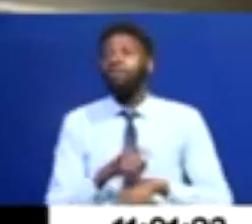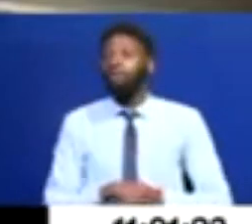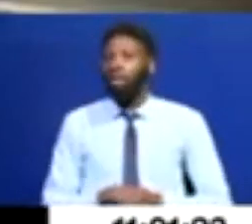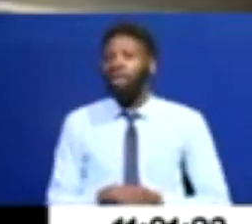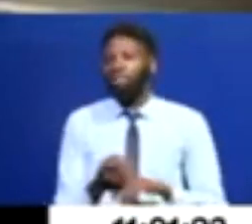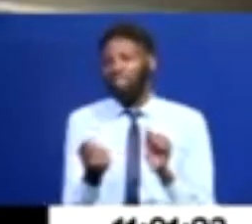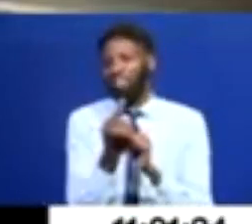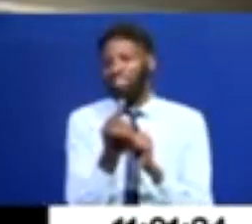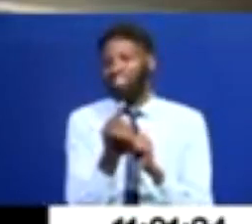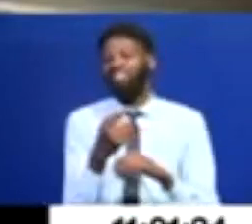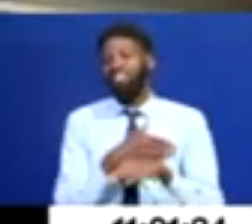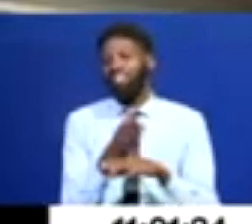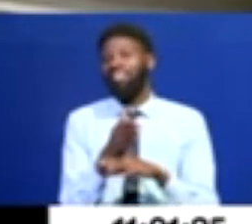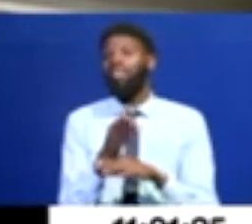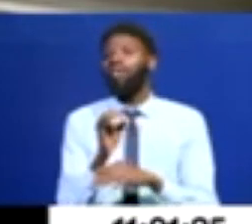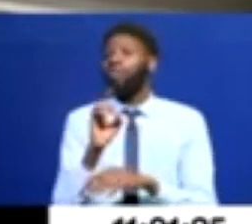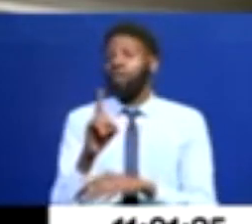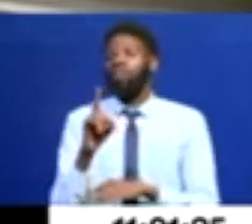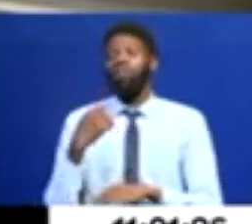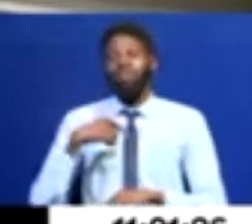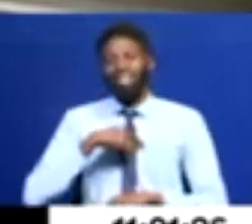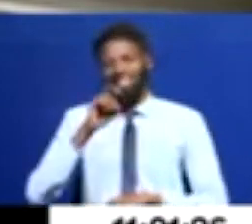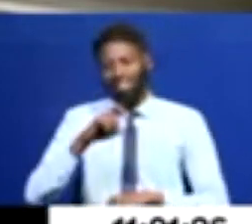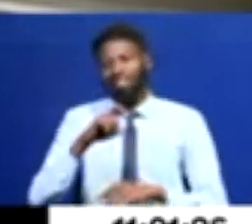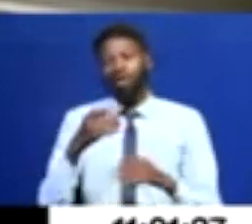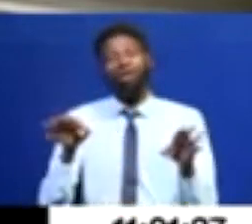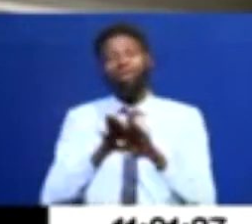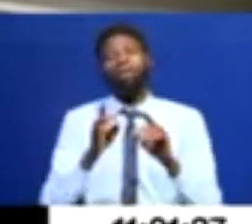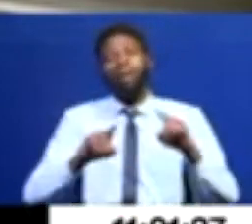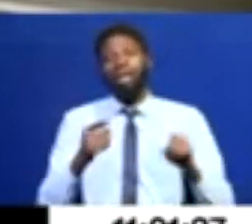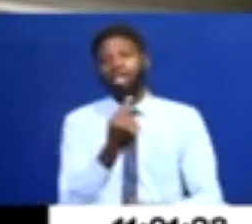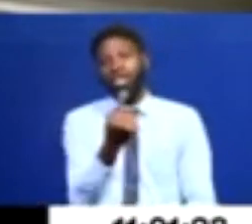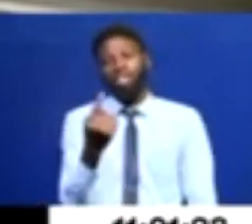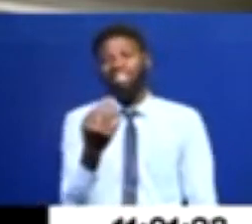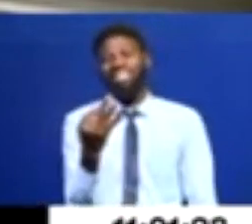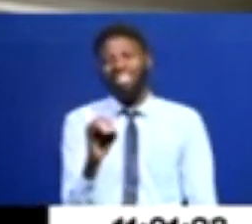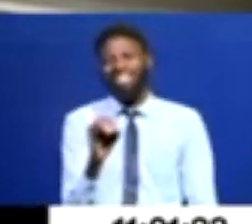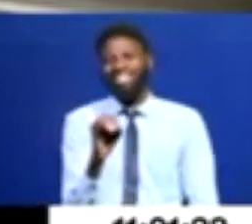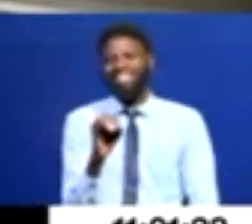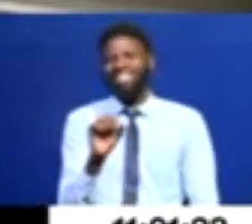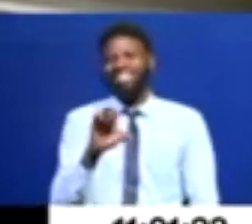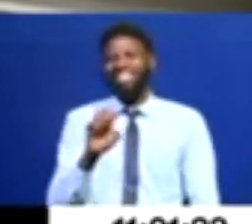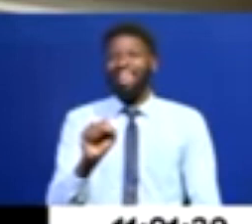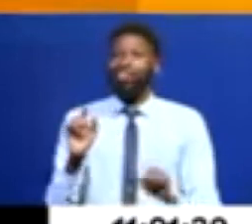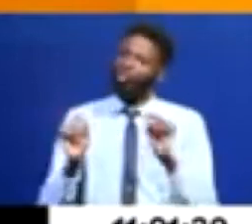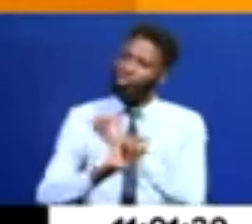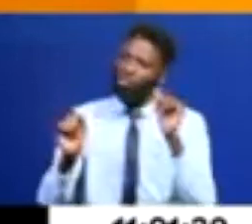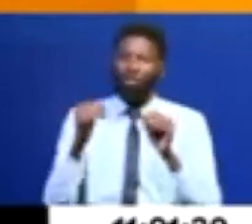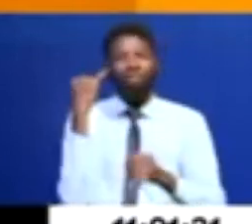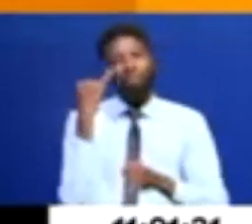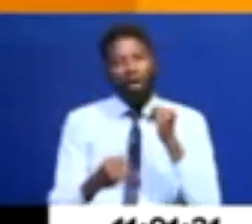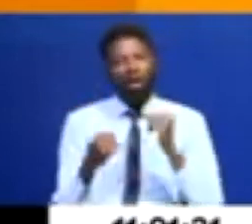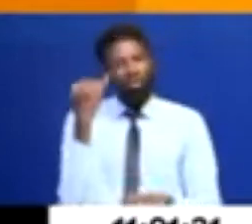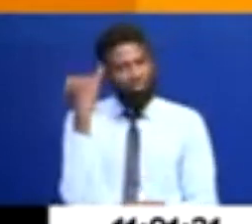and we have to bring this conversation to a close, but not before I give you each one of you 30 seconds to make your final